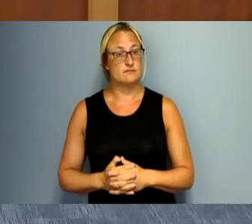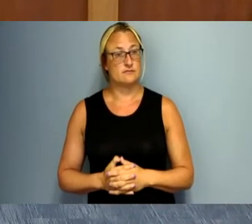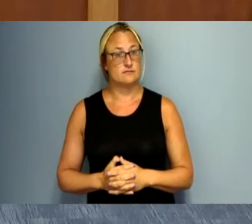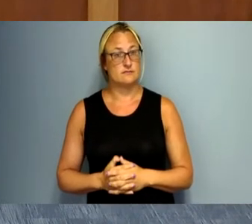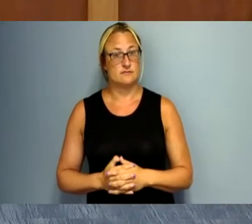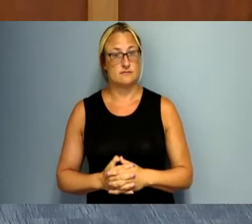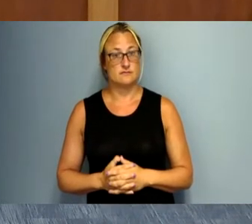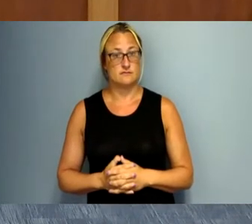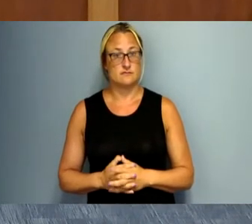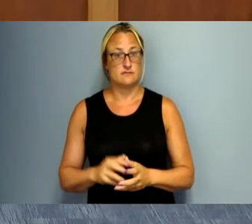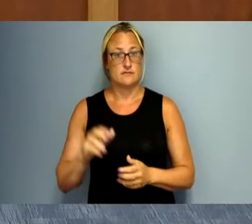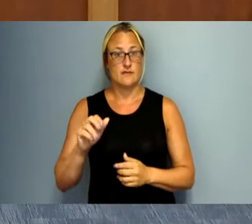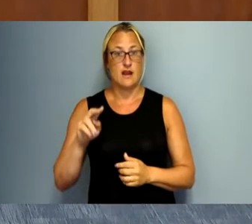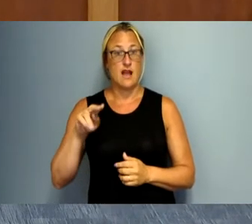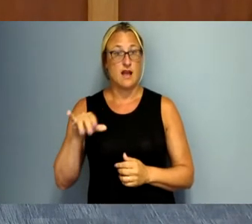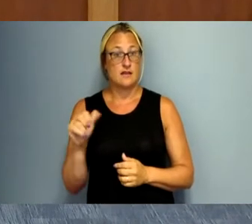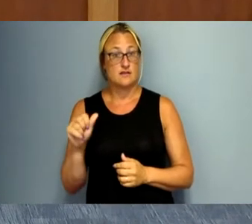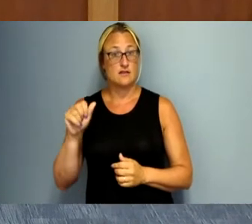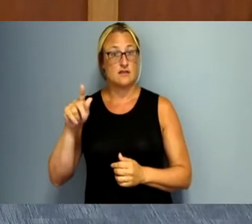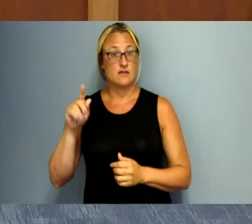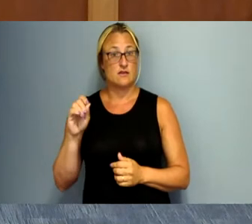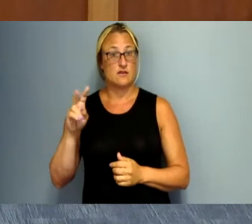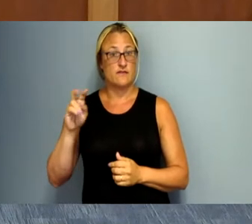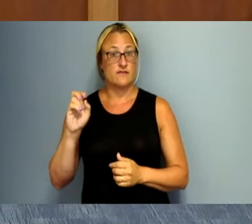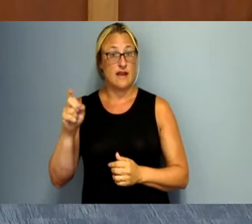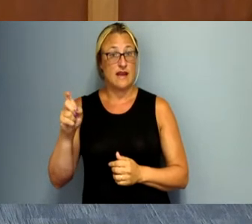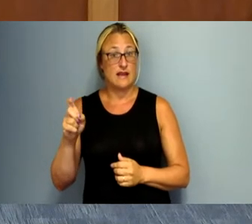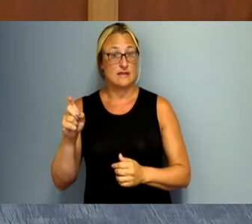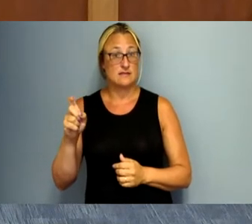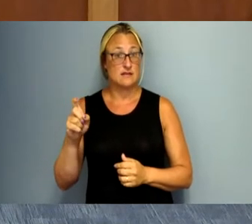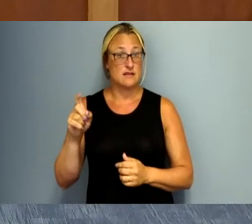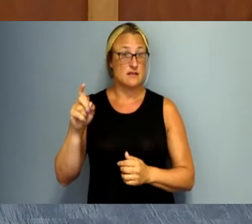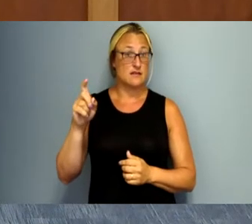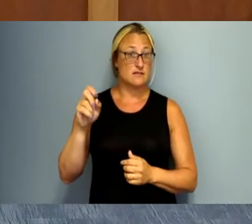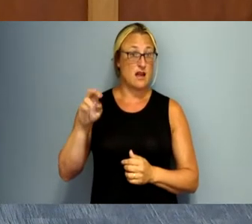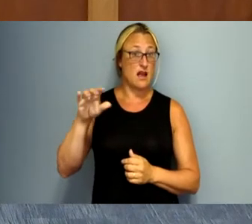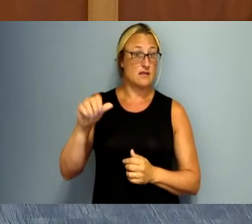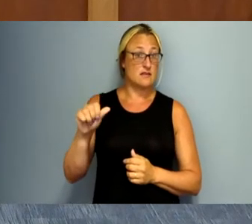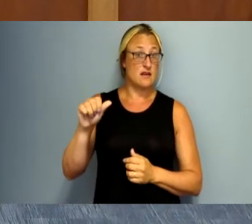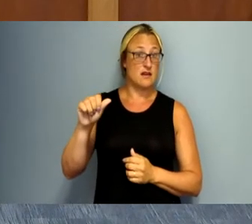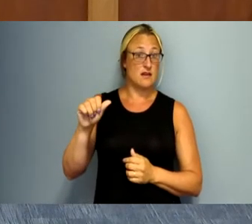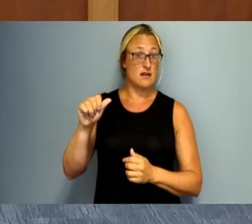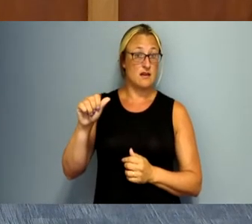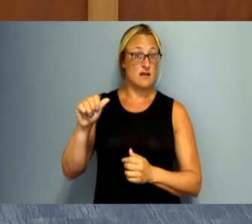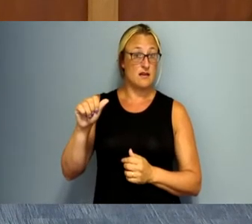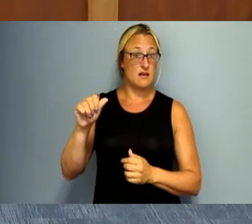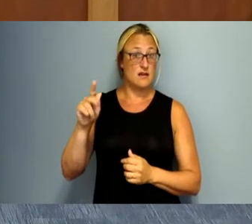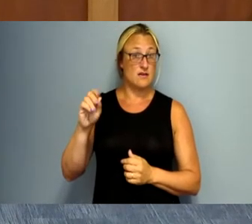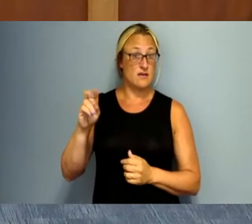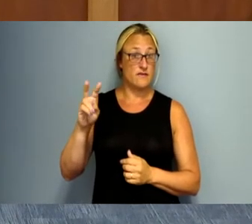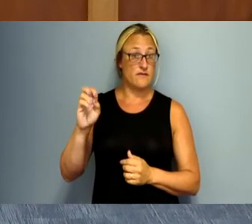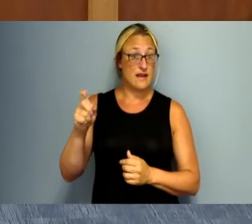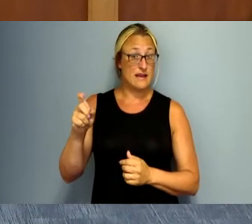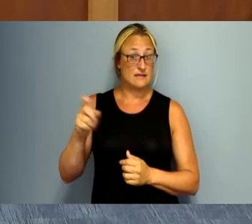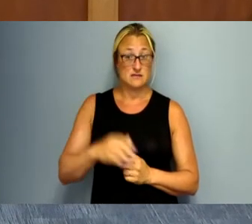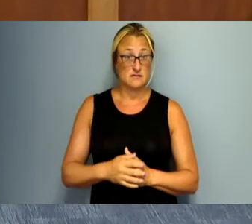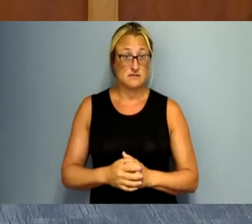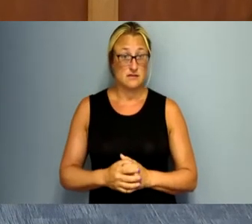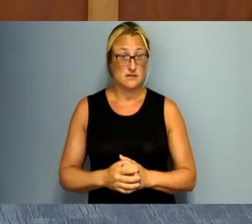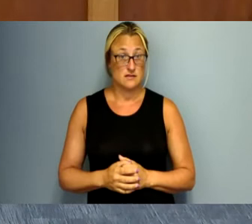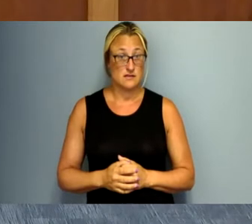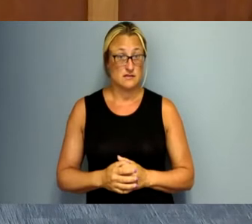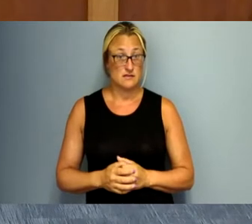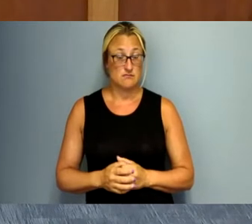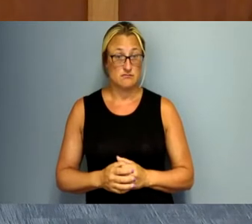Tanya Kovacs. Tanya Kovacs. Okay. All